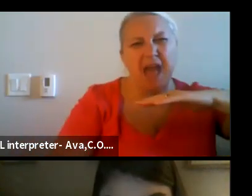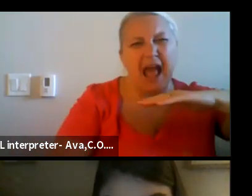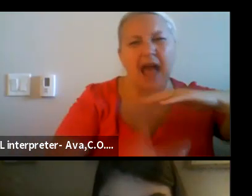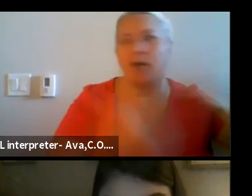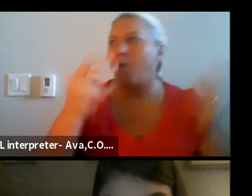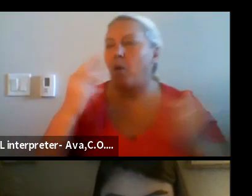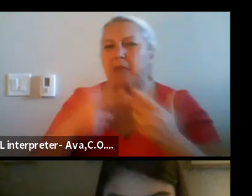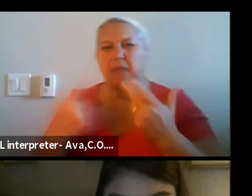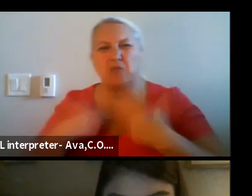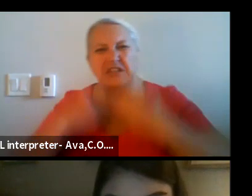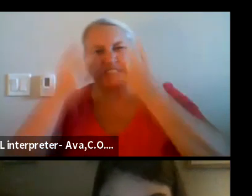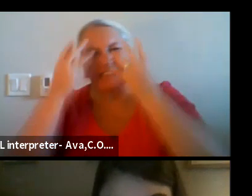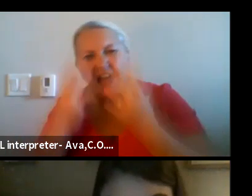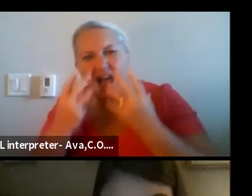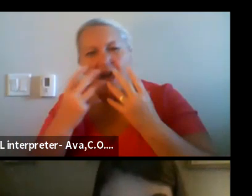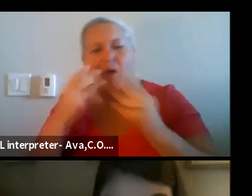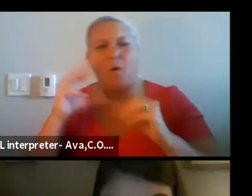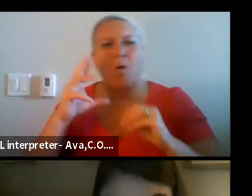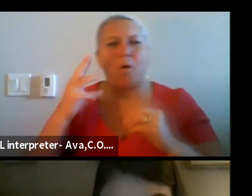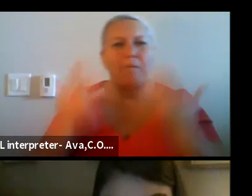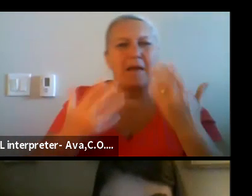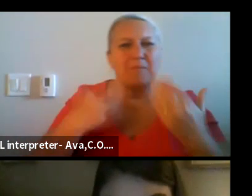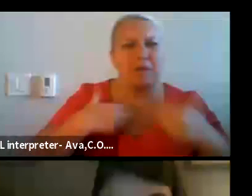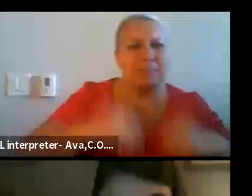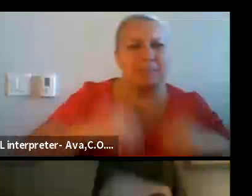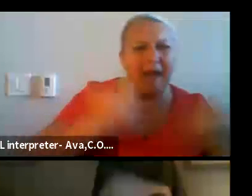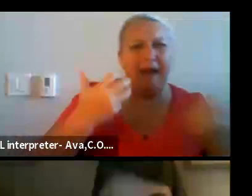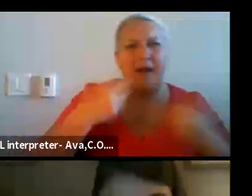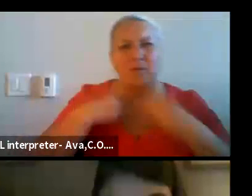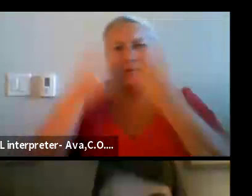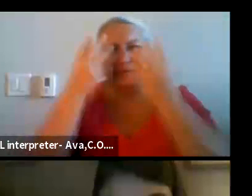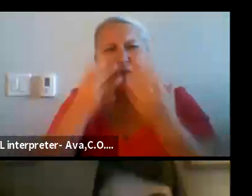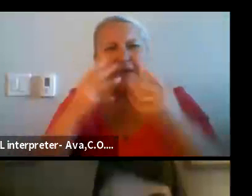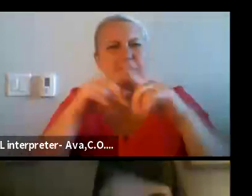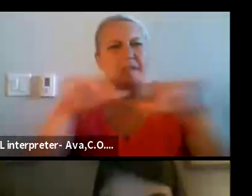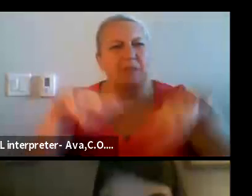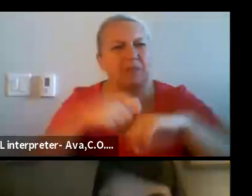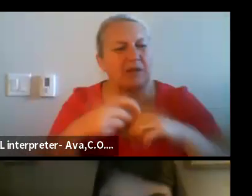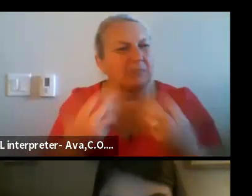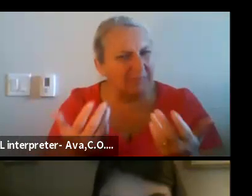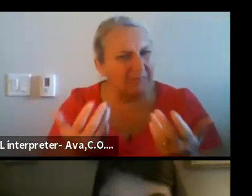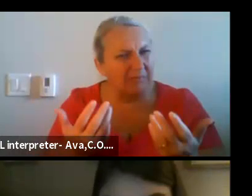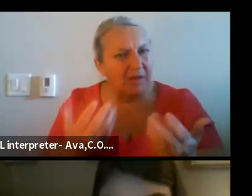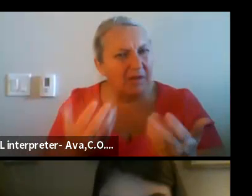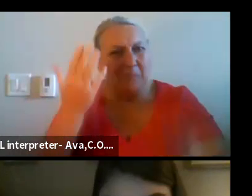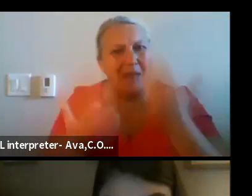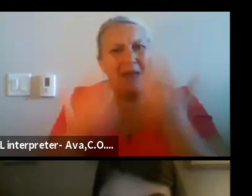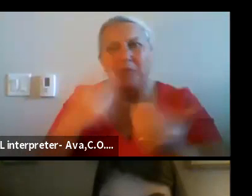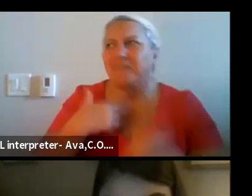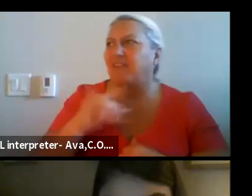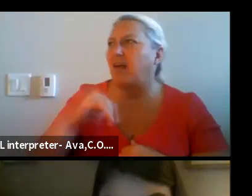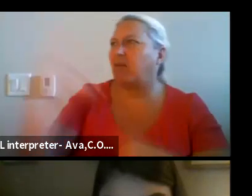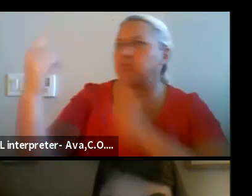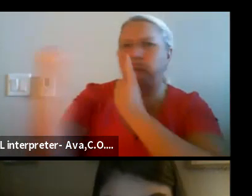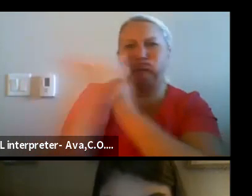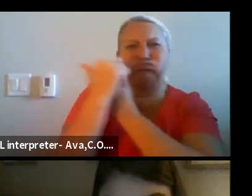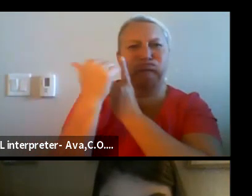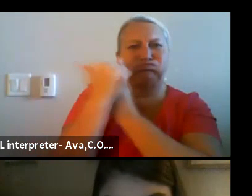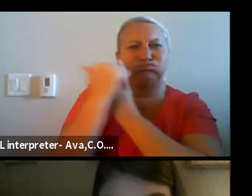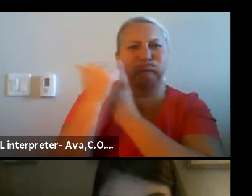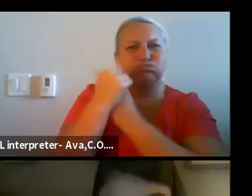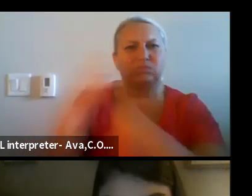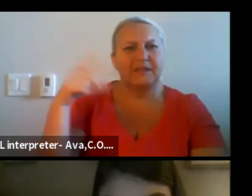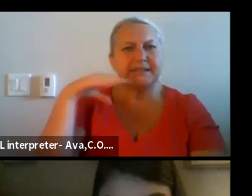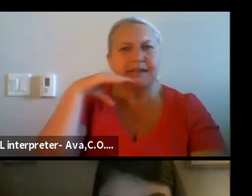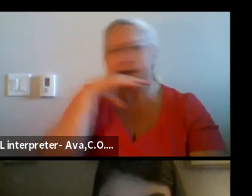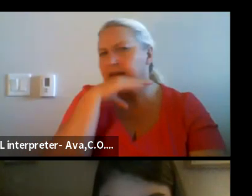and mad. Because we felt lied to. Like, here is still